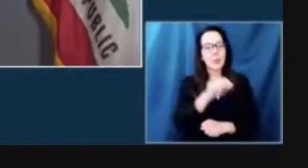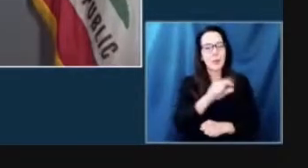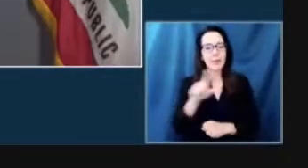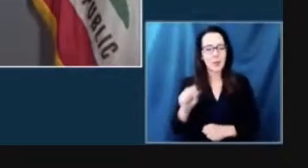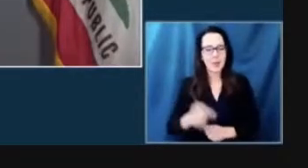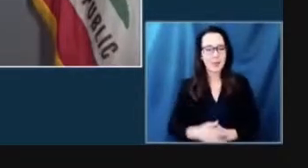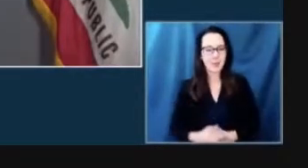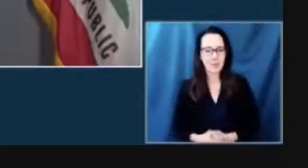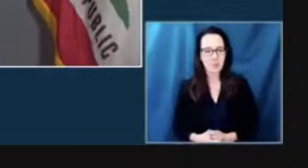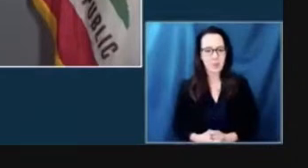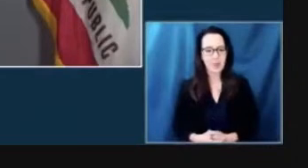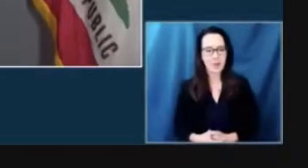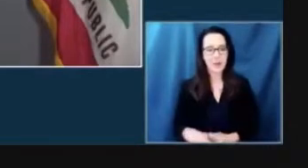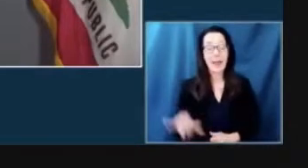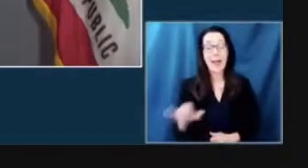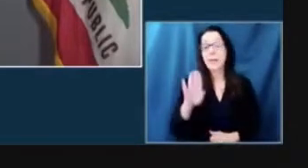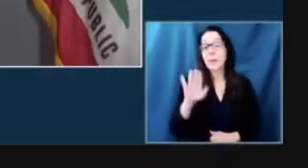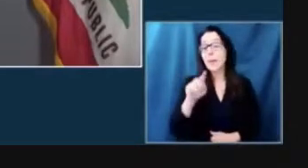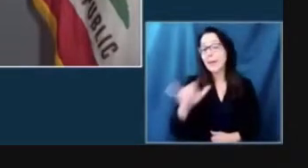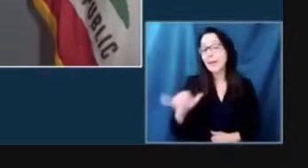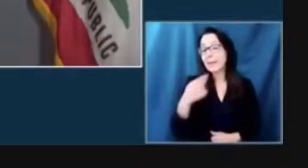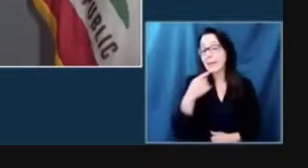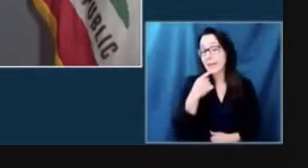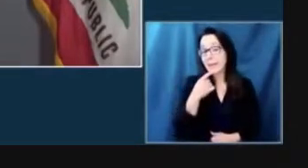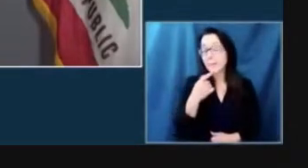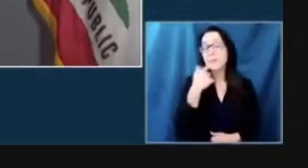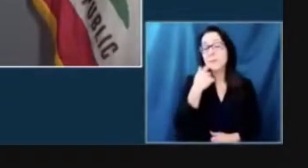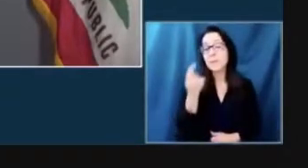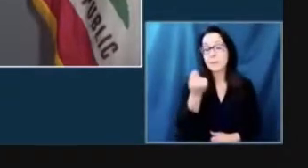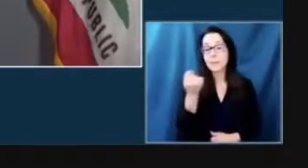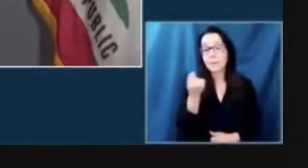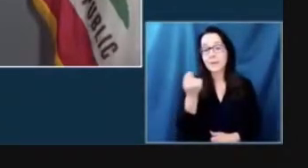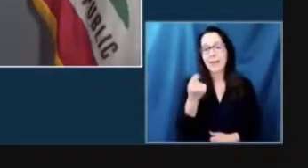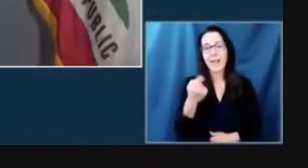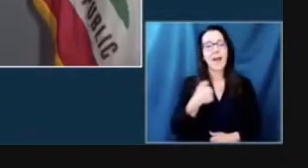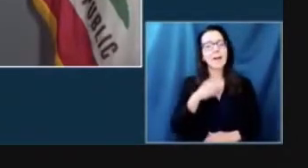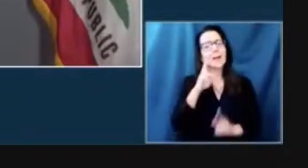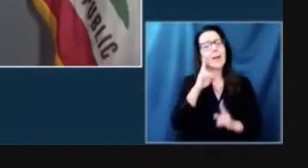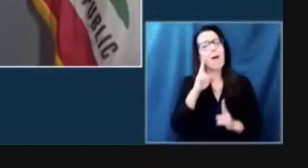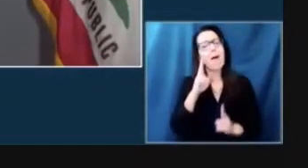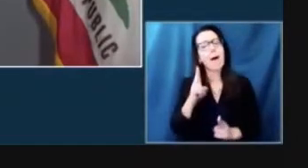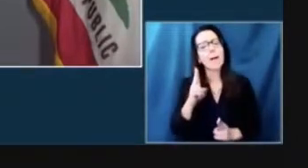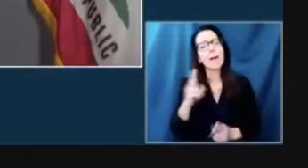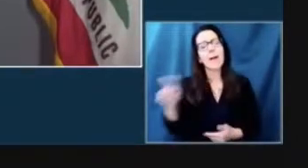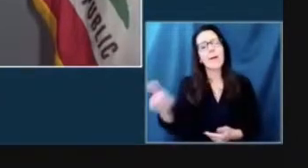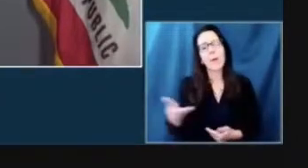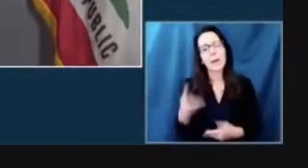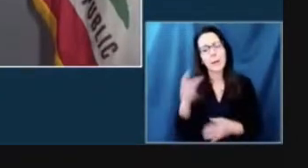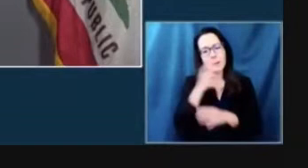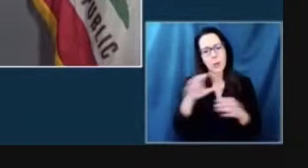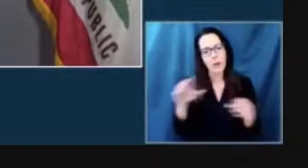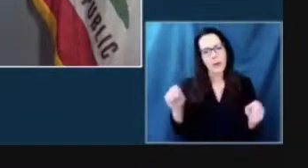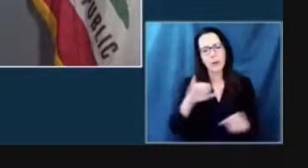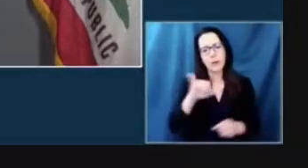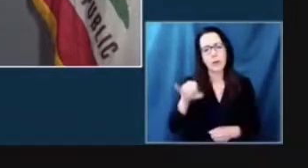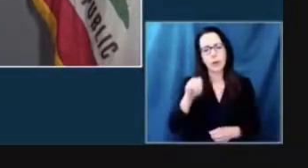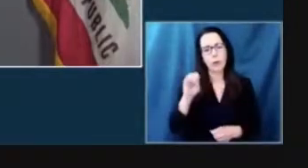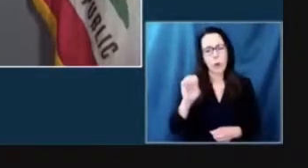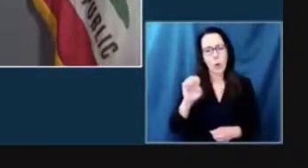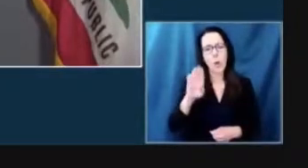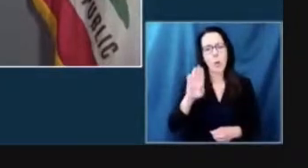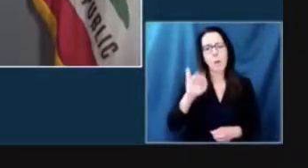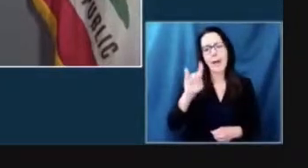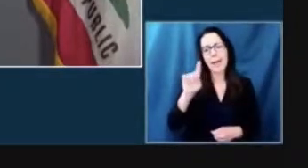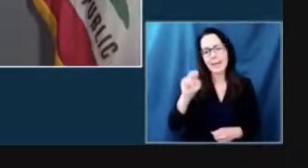As Betty indicated, on Tuesday, I had the privilege of welcoming President Joe Biden and California's very